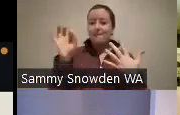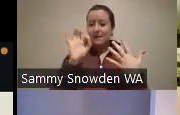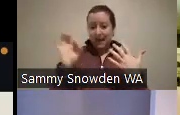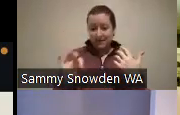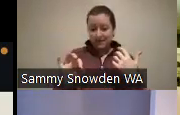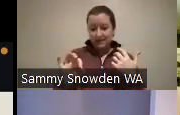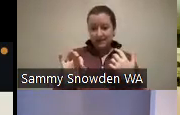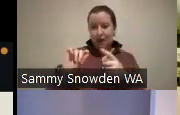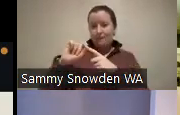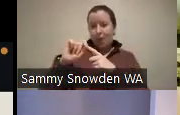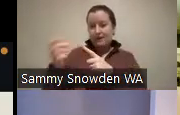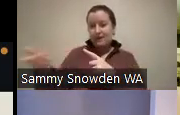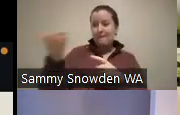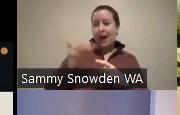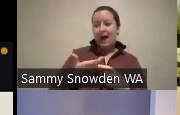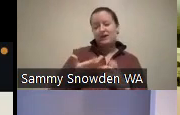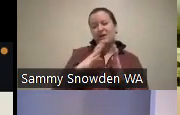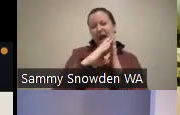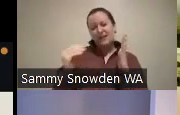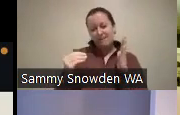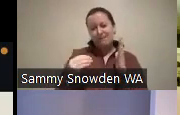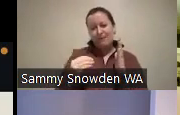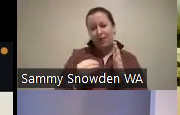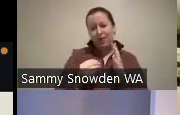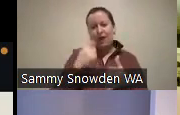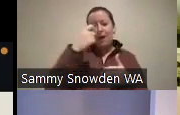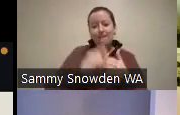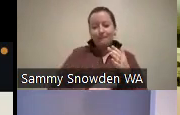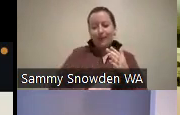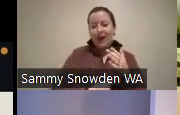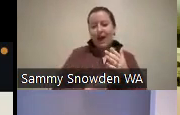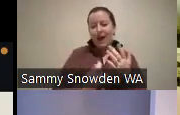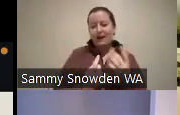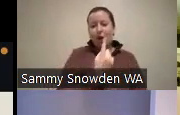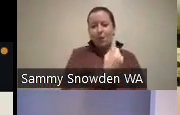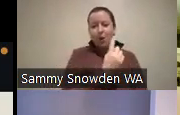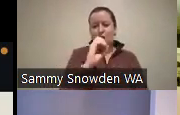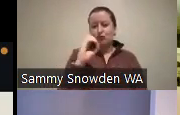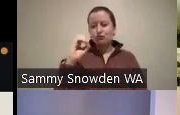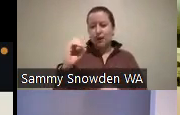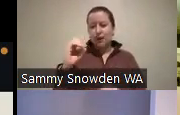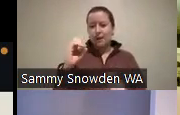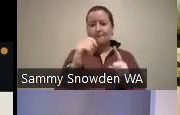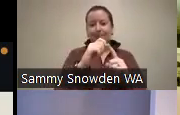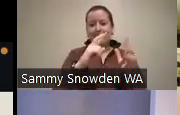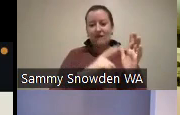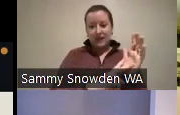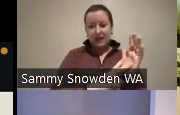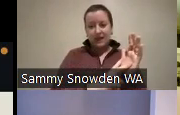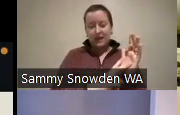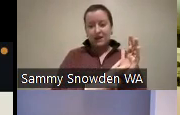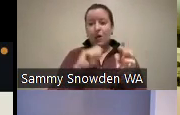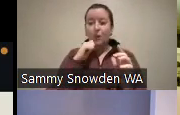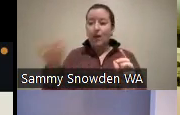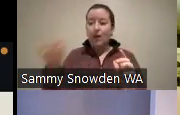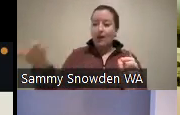points. You've got the free products of the month promo as well when you're on LRP. So obviously this month, like Rachel went through, that was balanced. Sorry, in